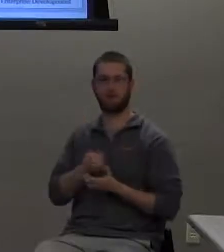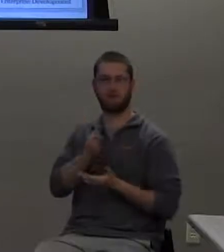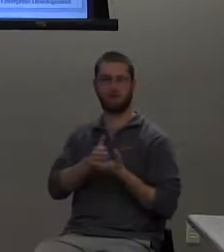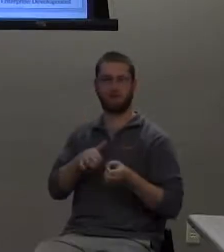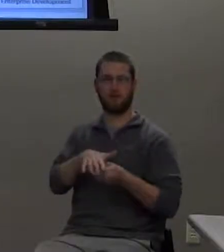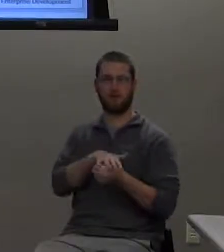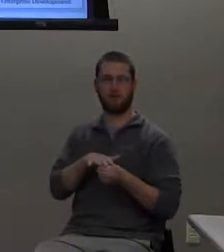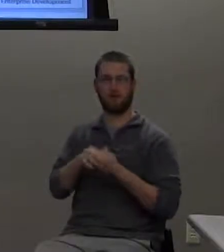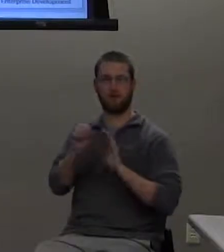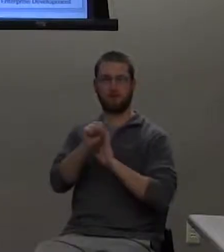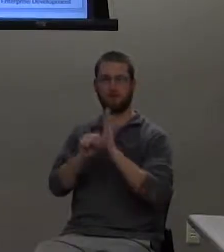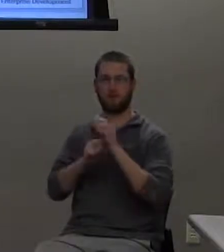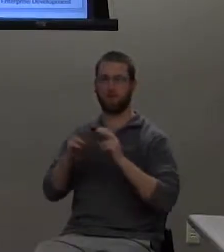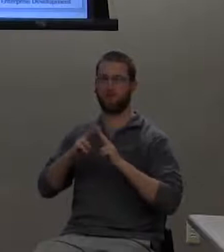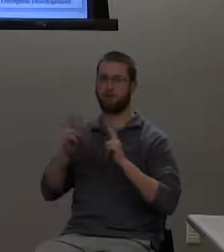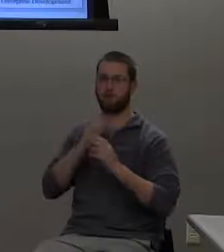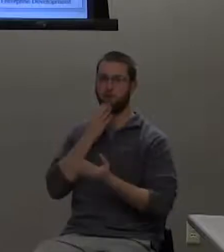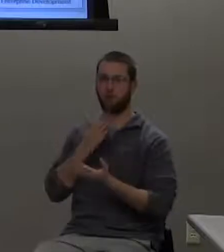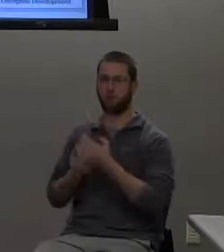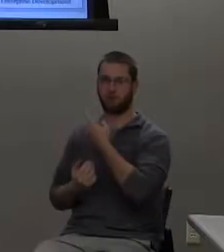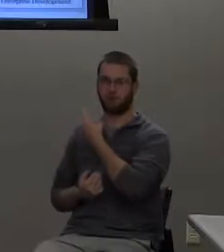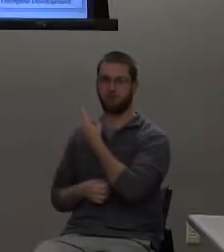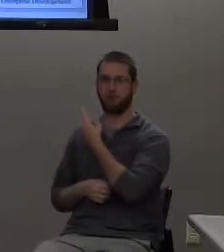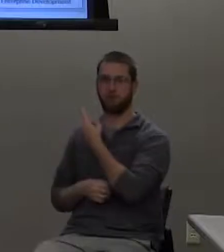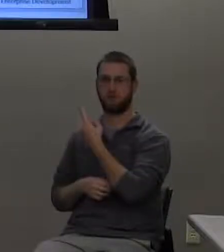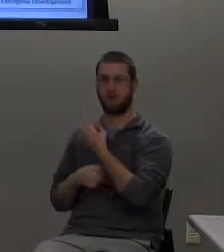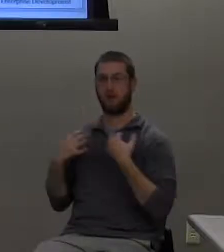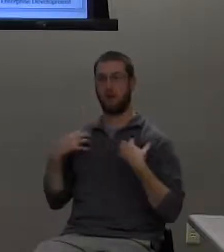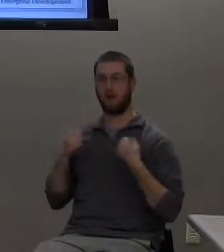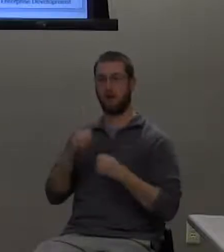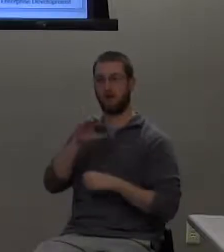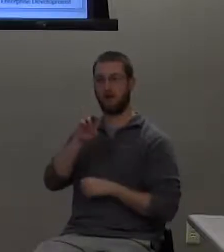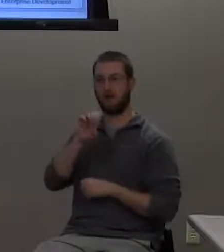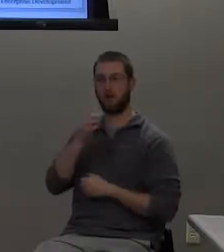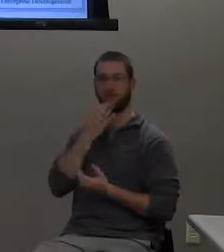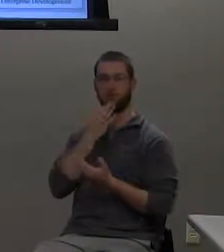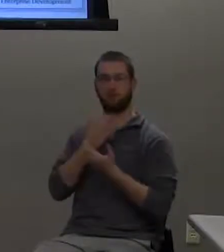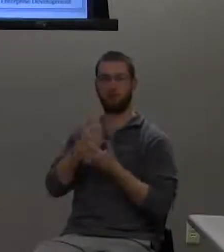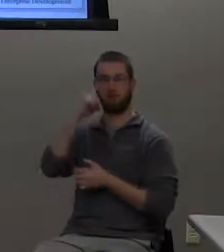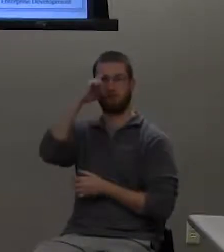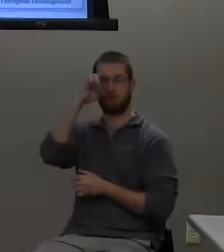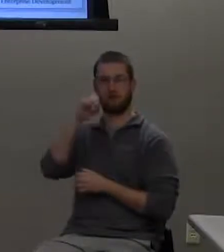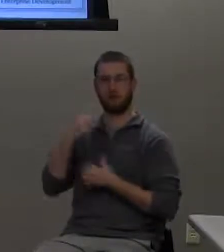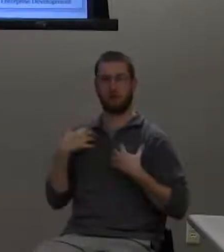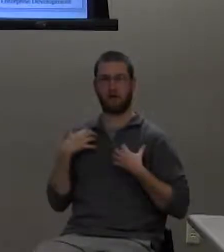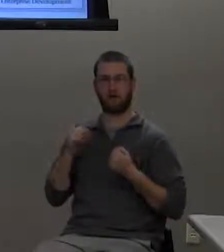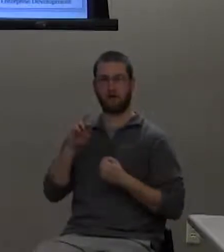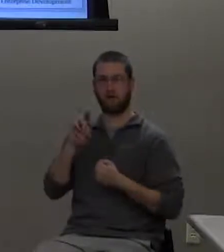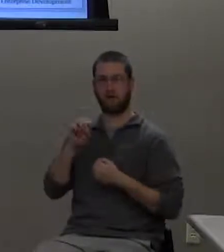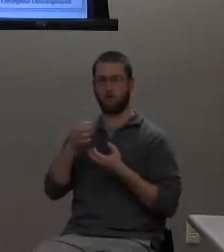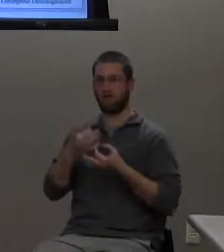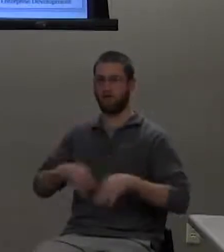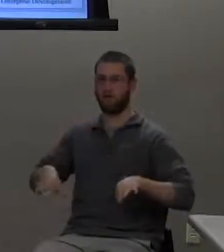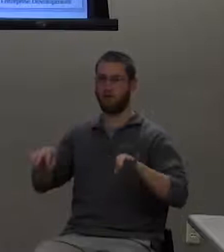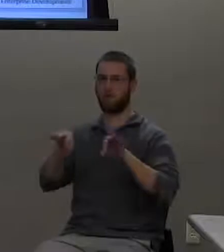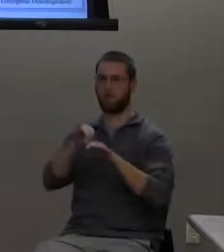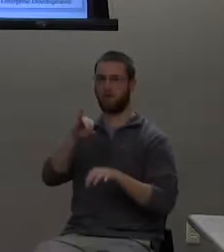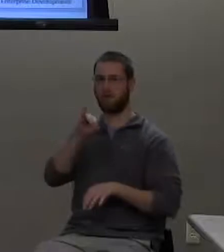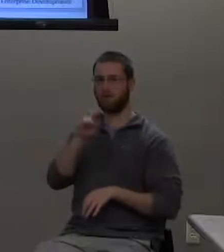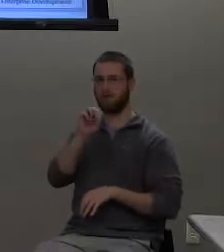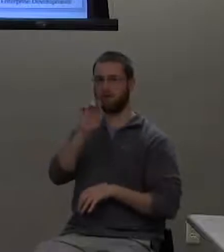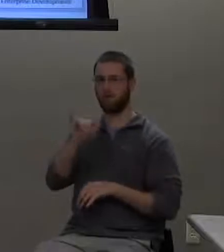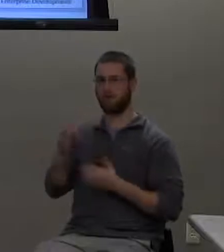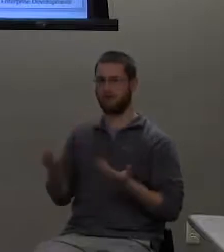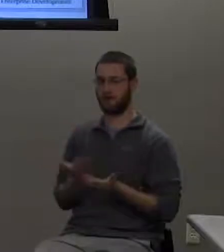areas where the state is particularly well. I think healthcare to me is a big one, given the fact that healthcare is such an important industry here for Danville Boyle